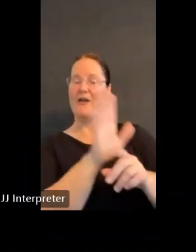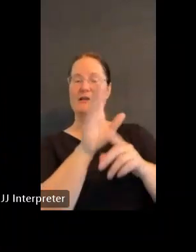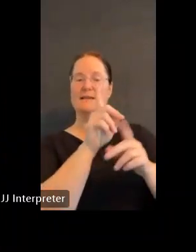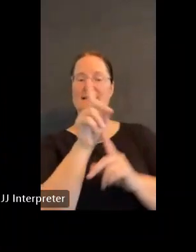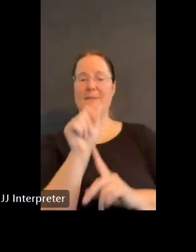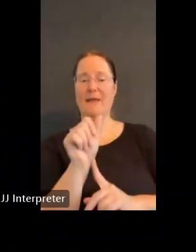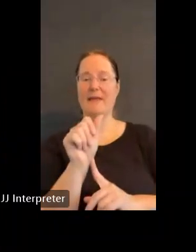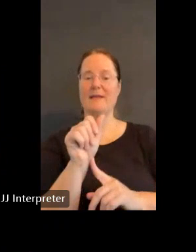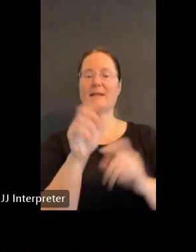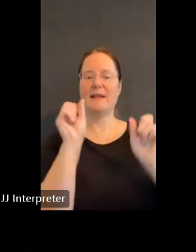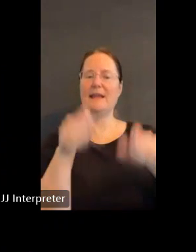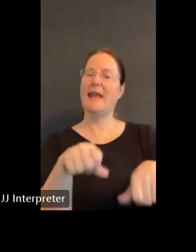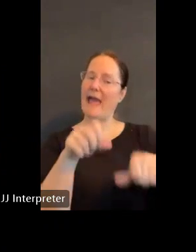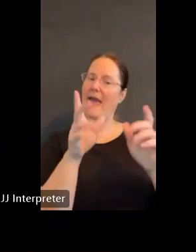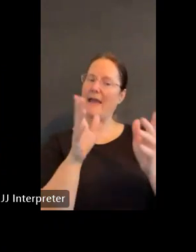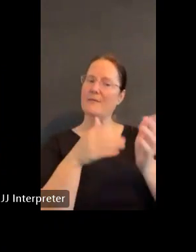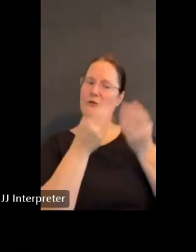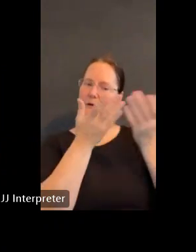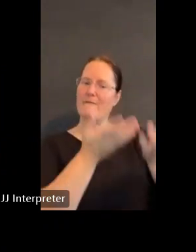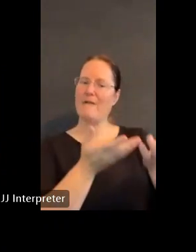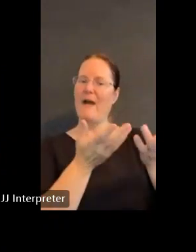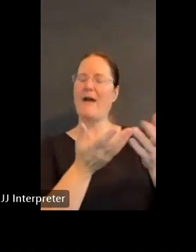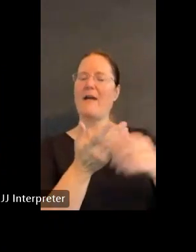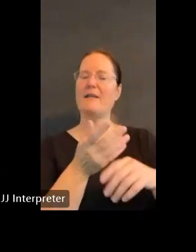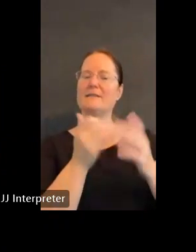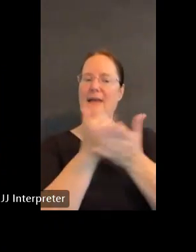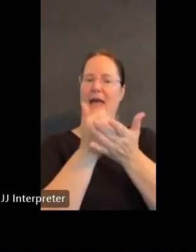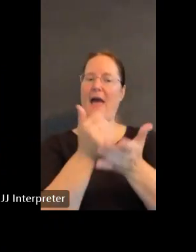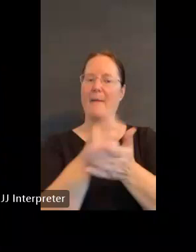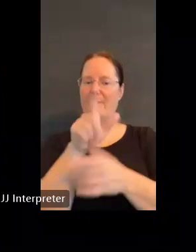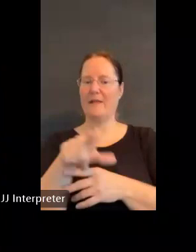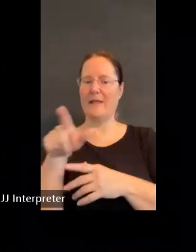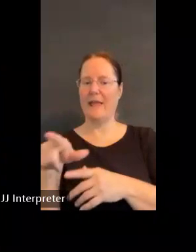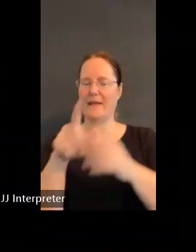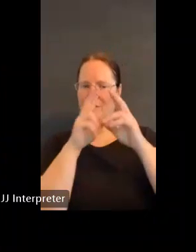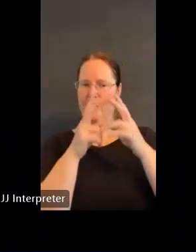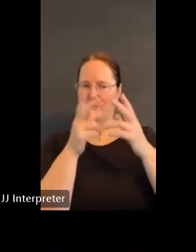that information that can help the housing provider assess